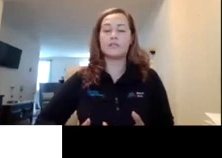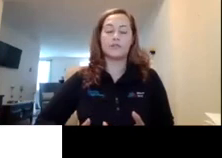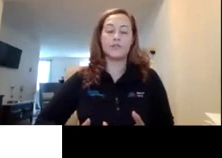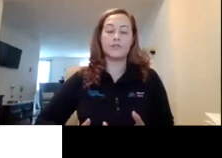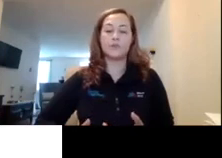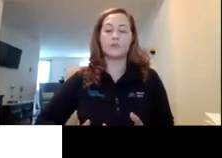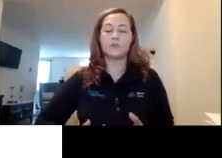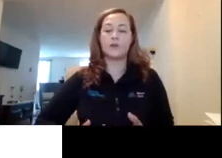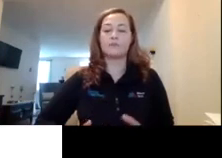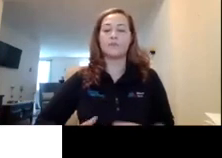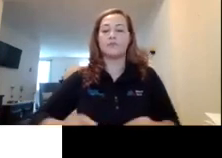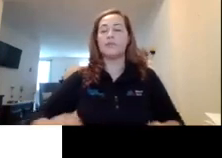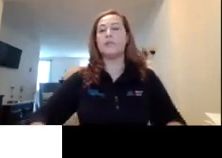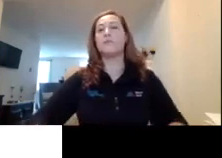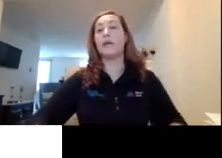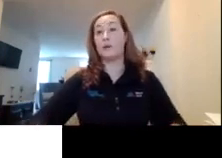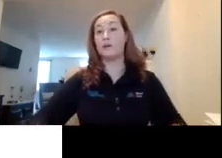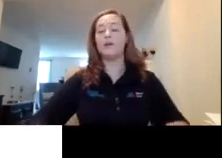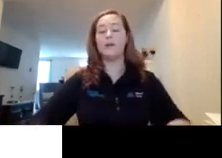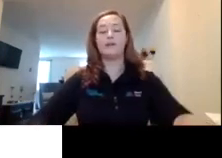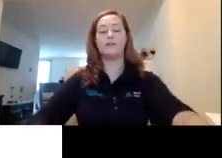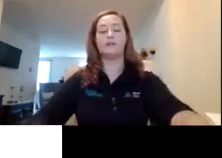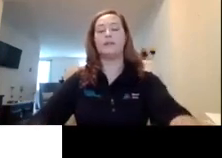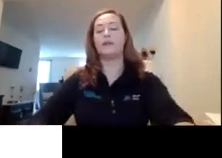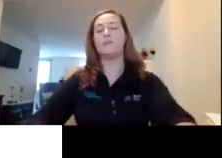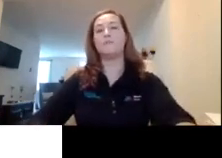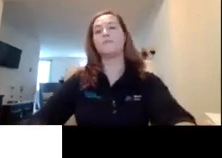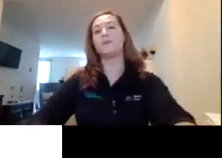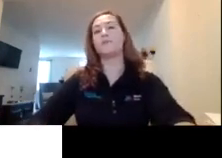projects to really better